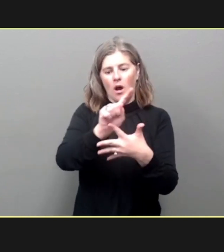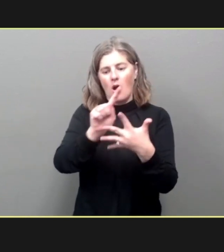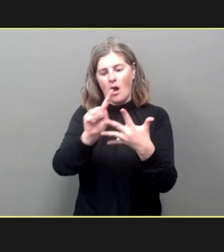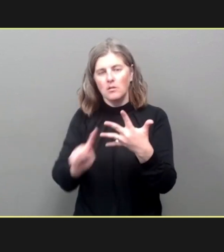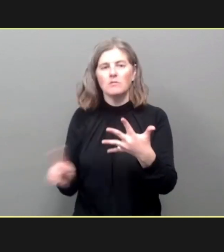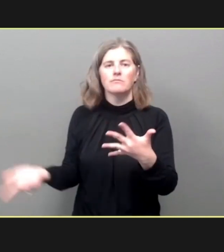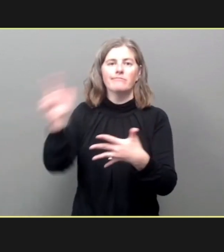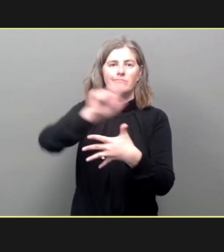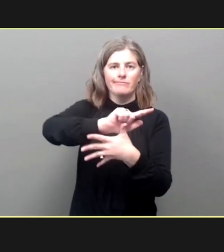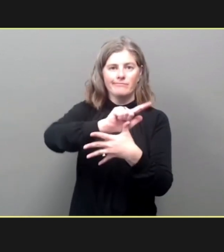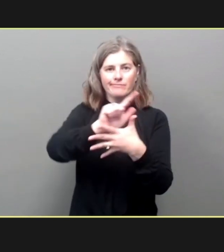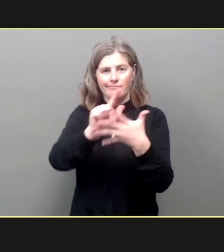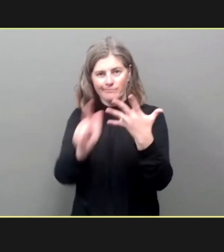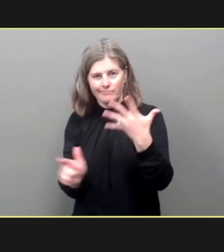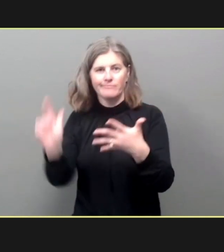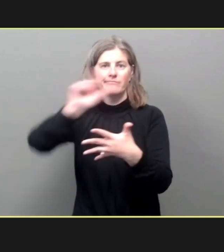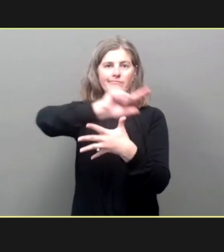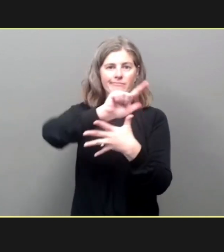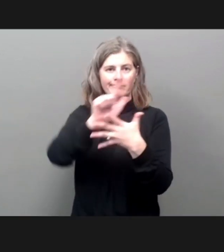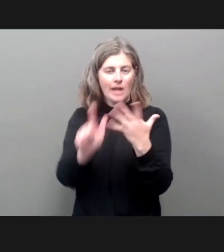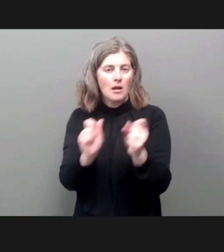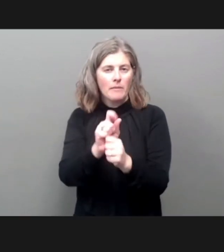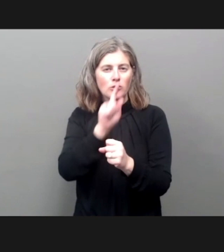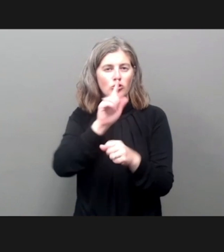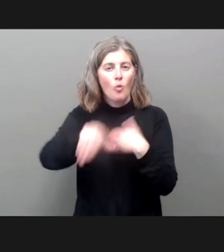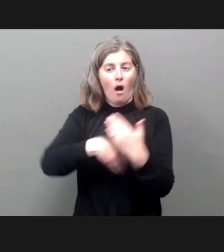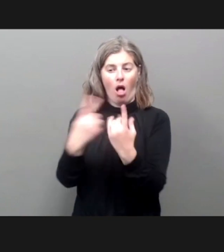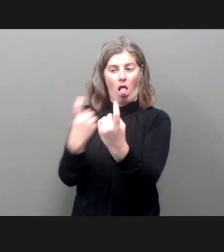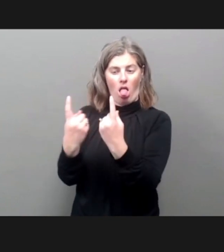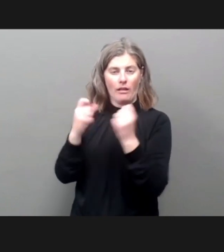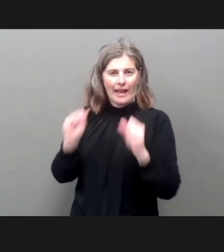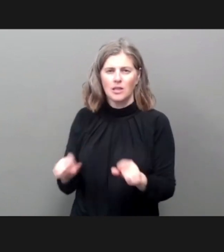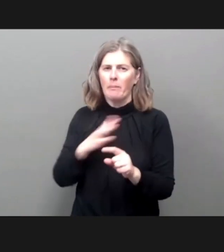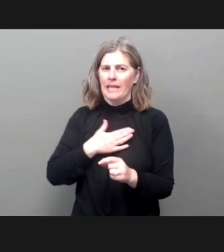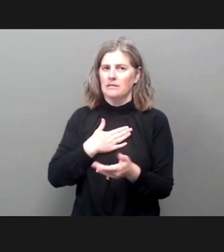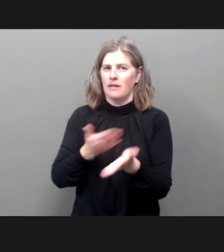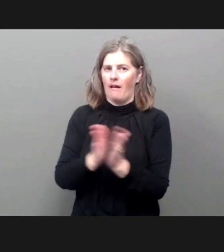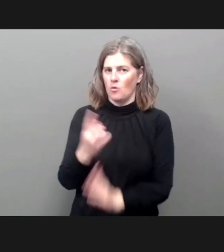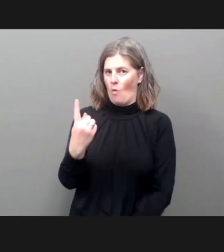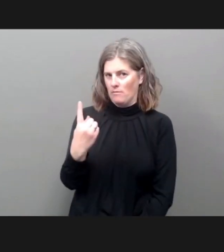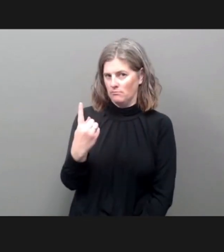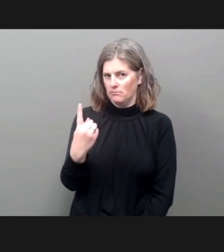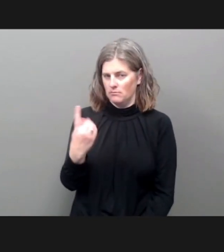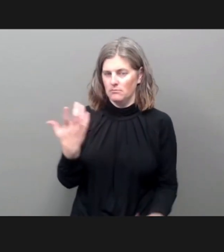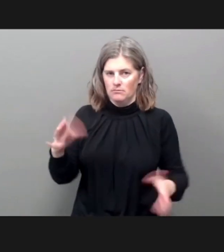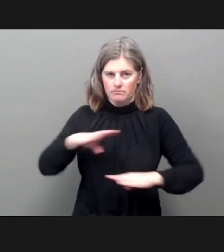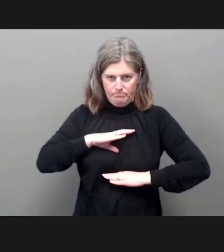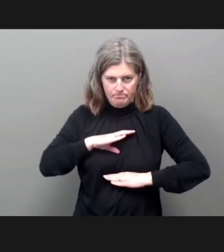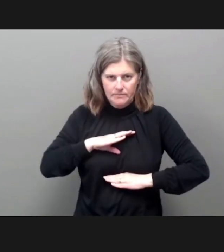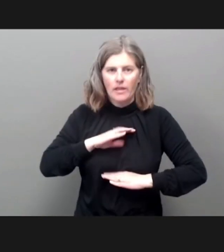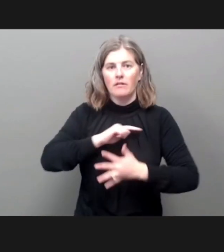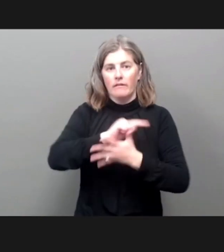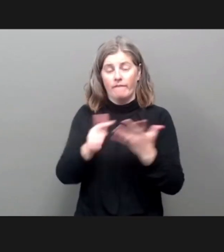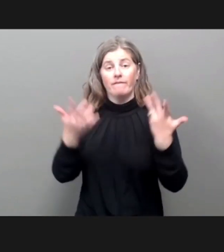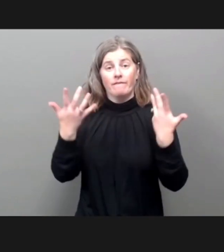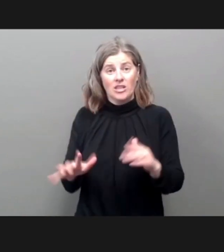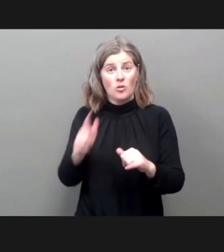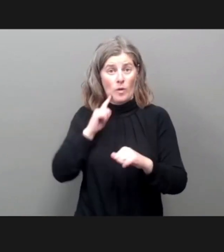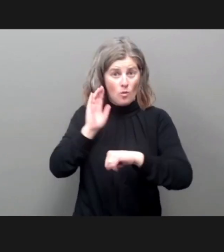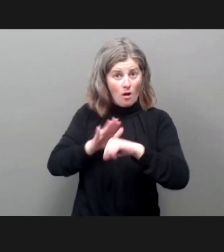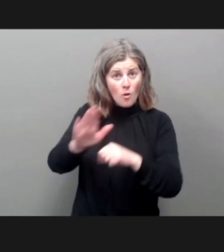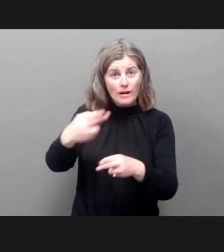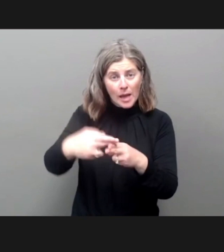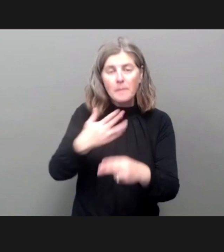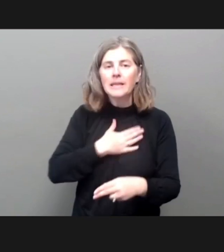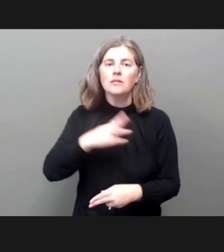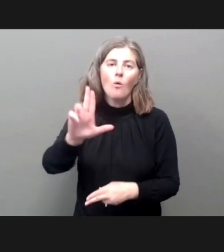need to ensure that everybody gets their questions answered. So please just do ask one question at a time. And when you get called on, please just